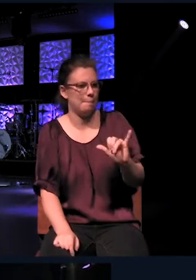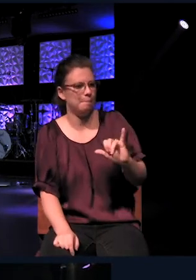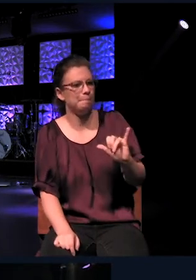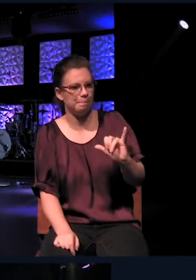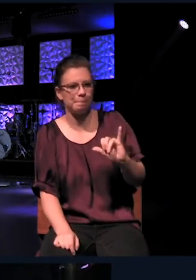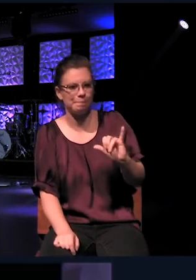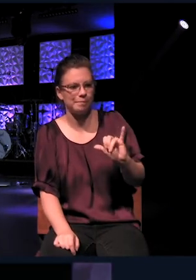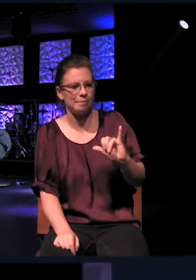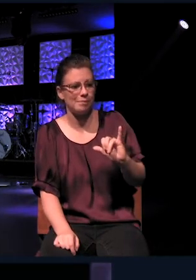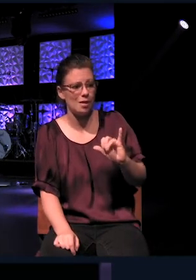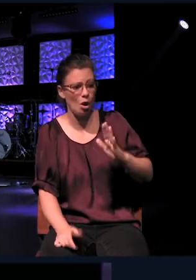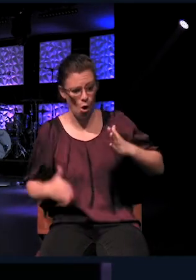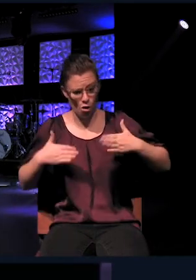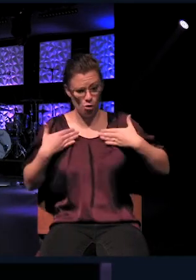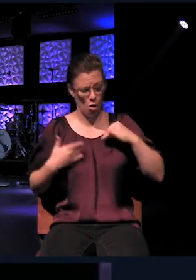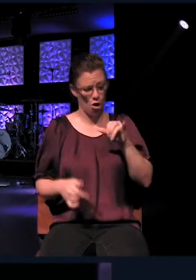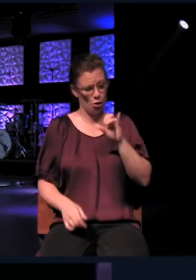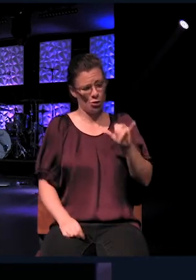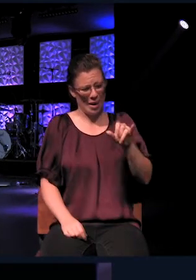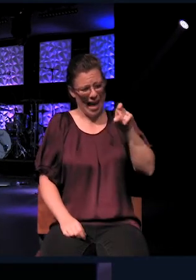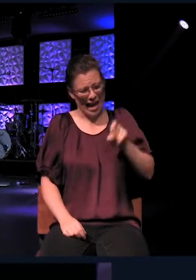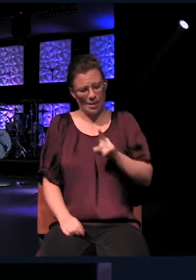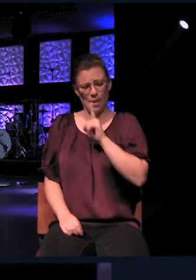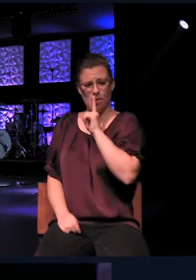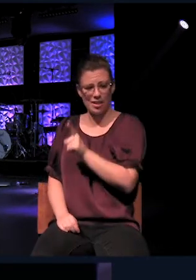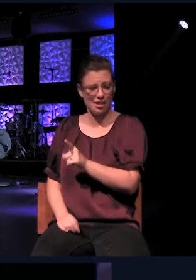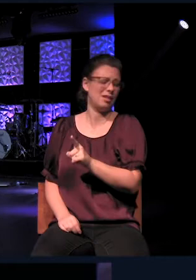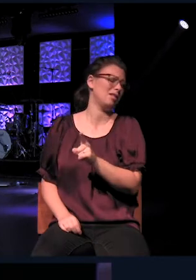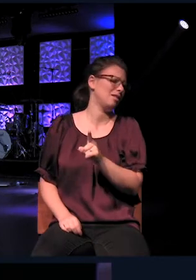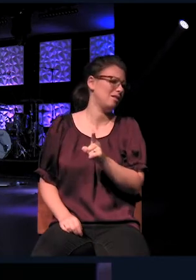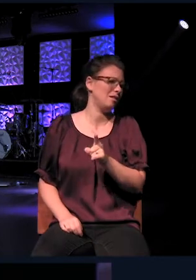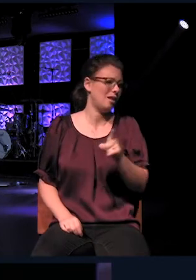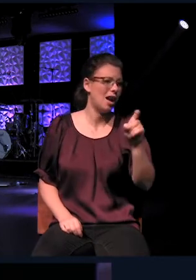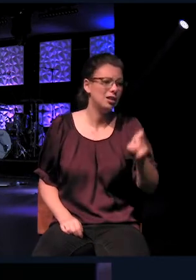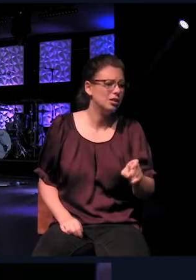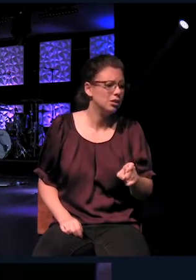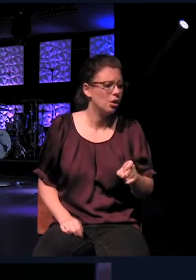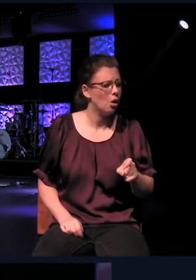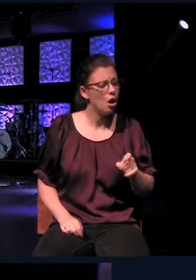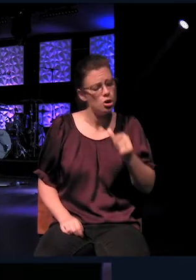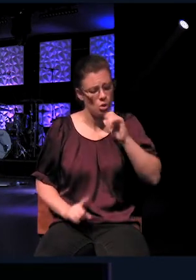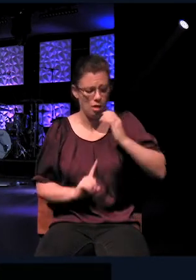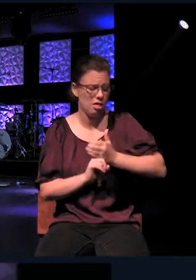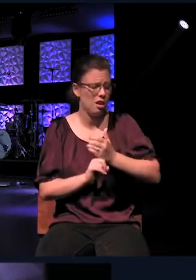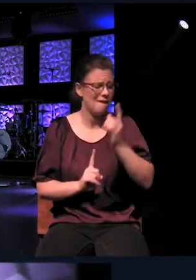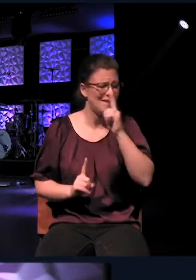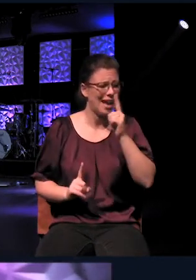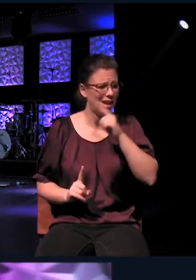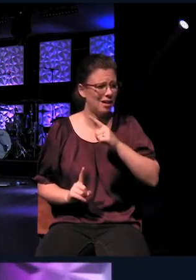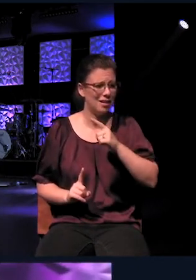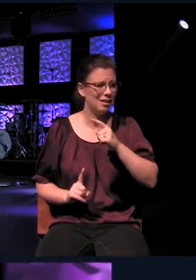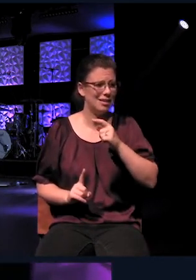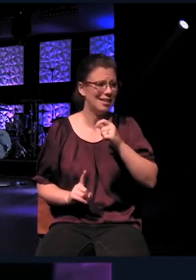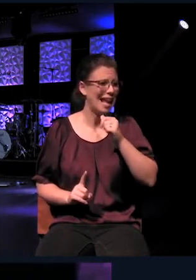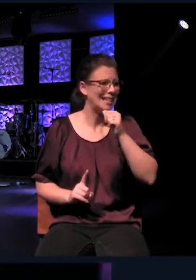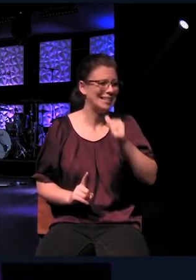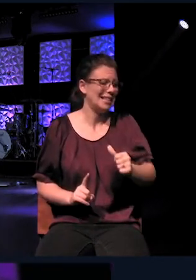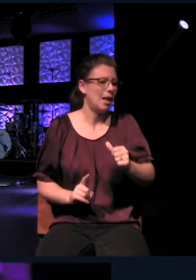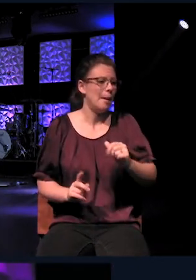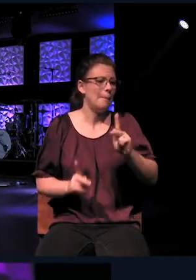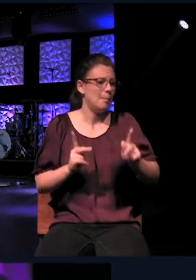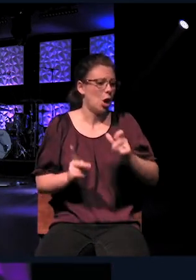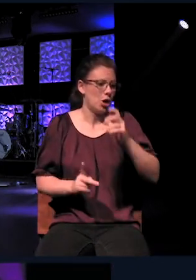Our joy needs to be genuine. We need to stop faking it. And it's not attractive, but when